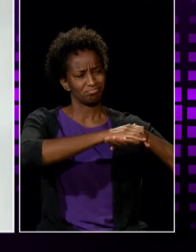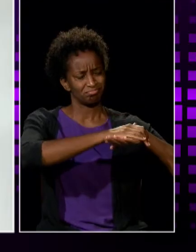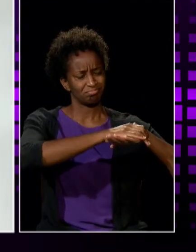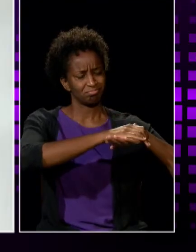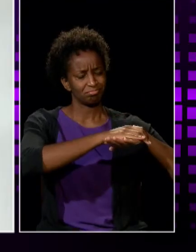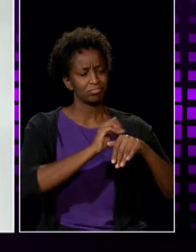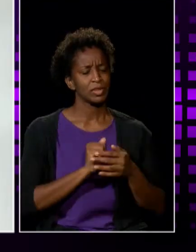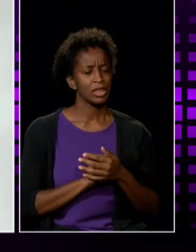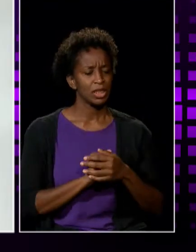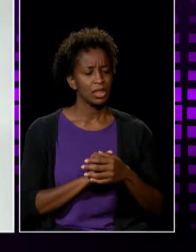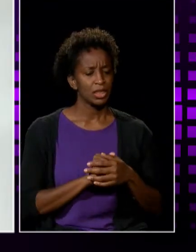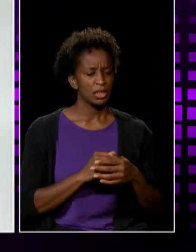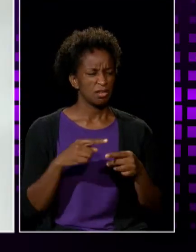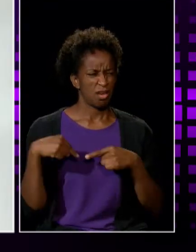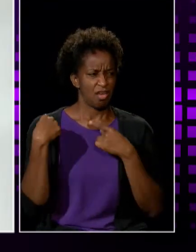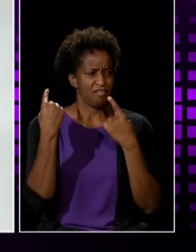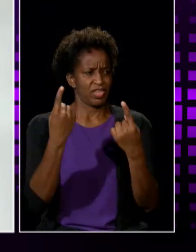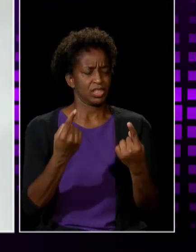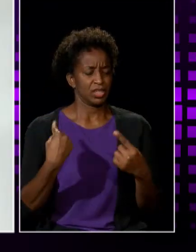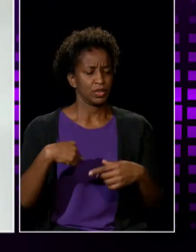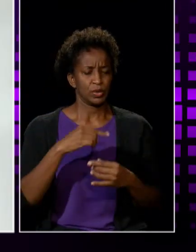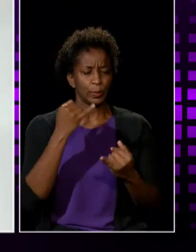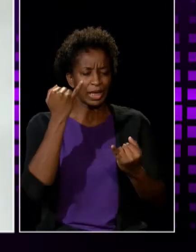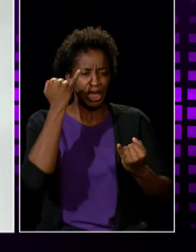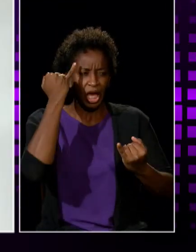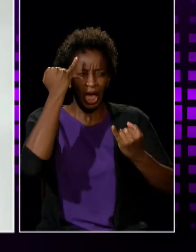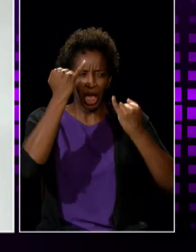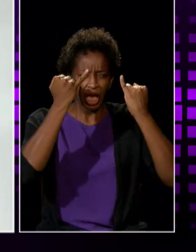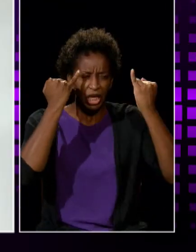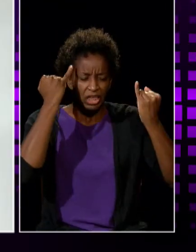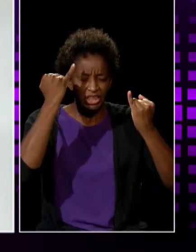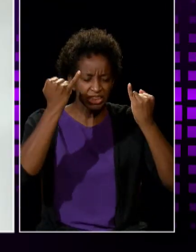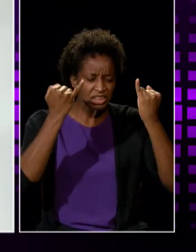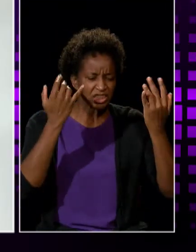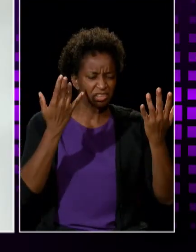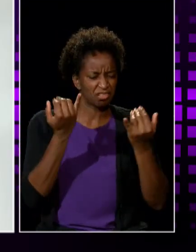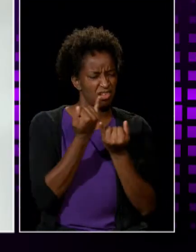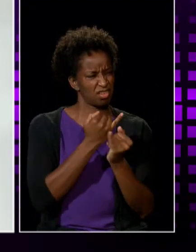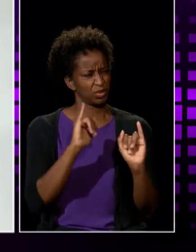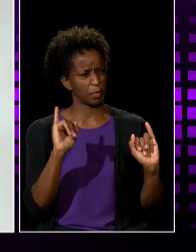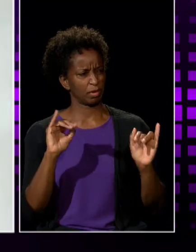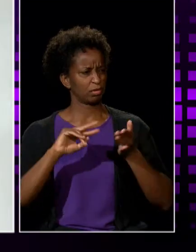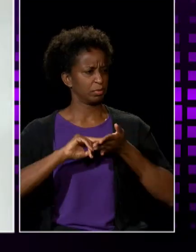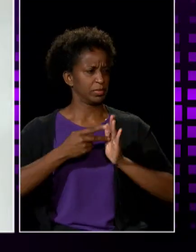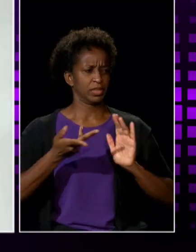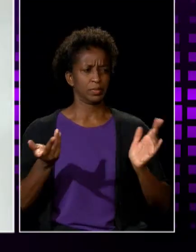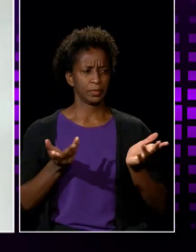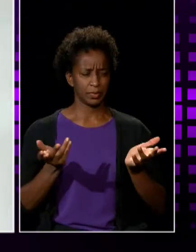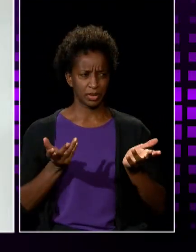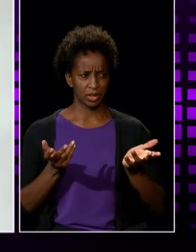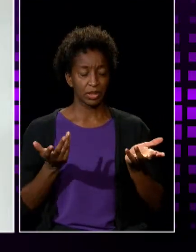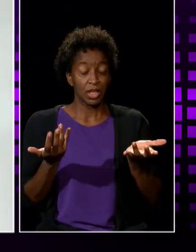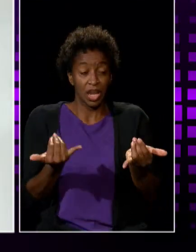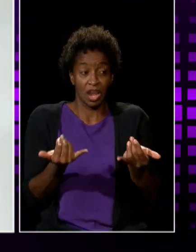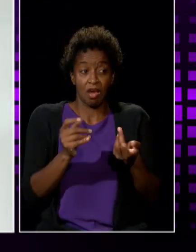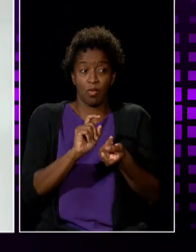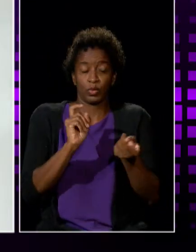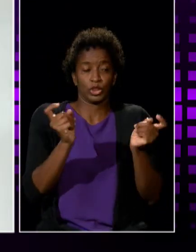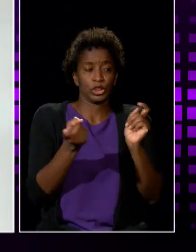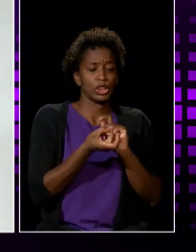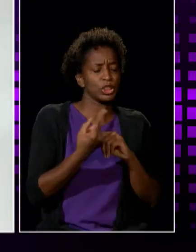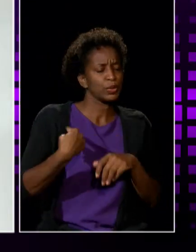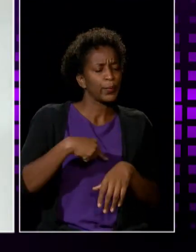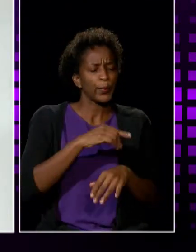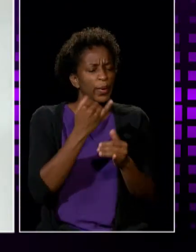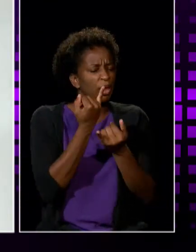frankly, undermine what it truly means to be independent. And ideas such as Barbados being